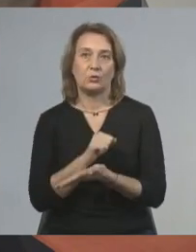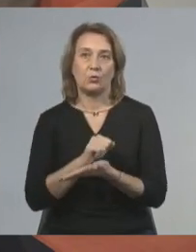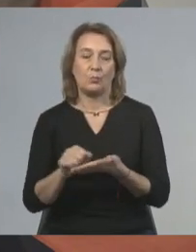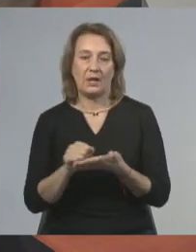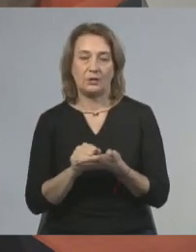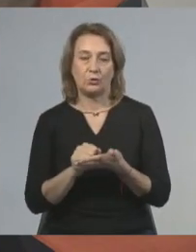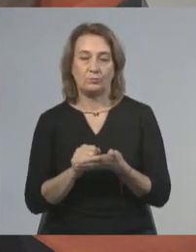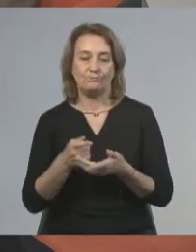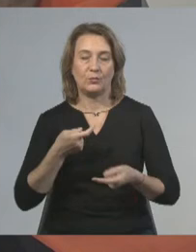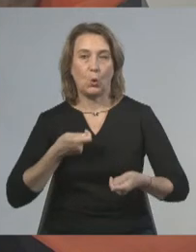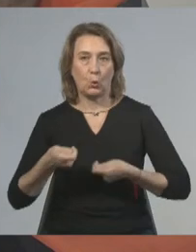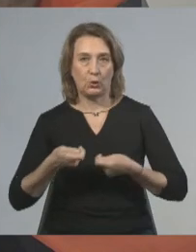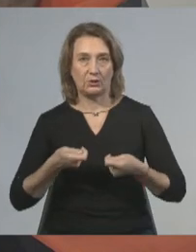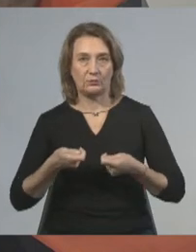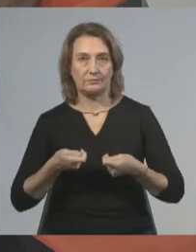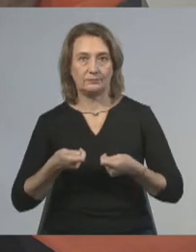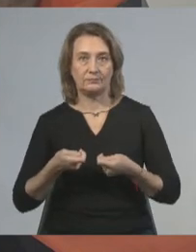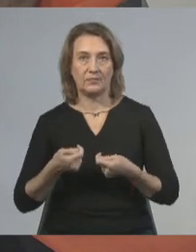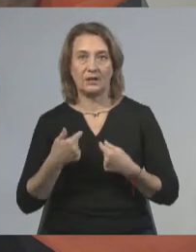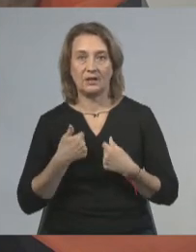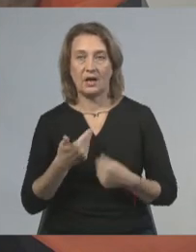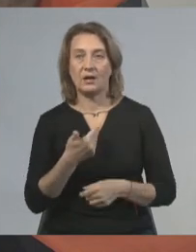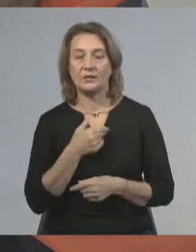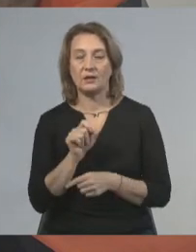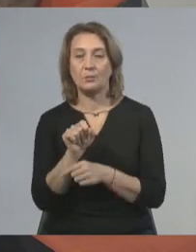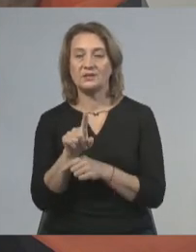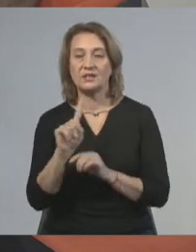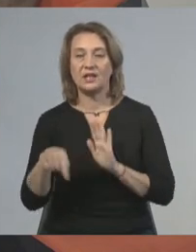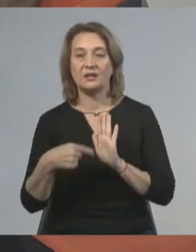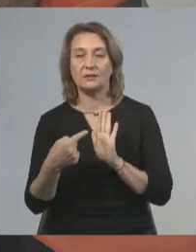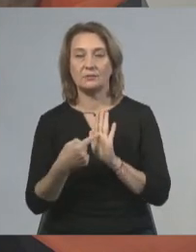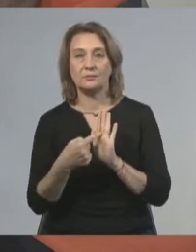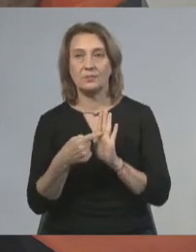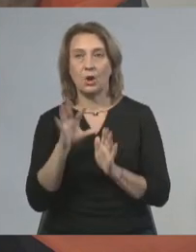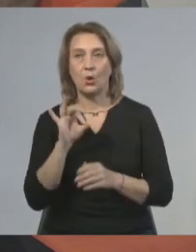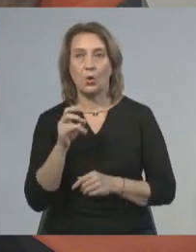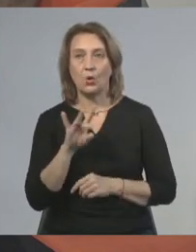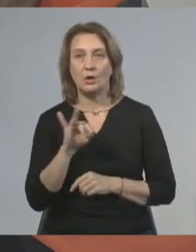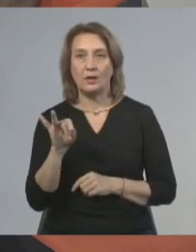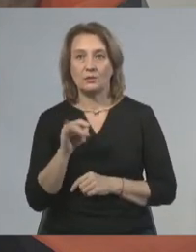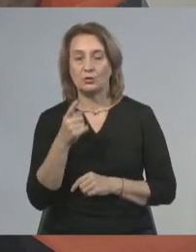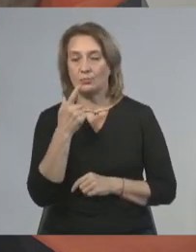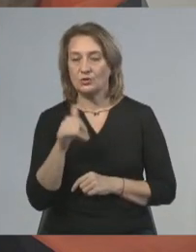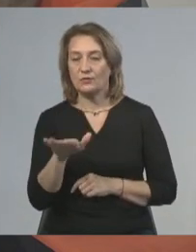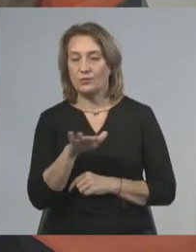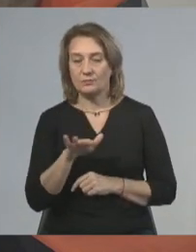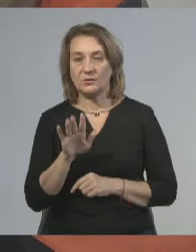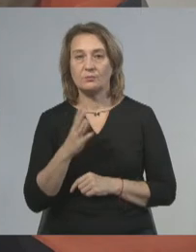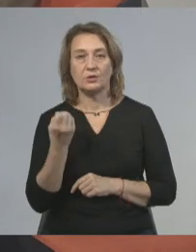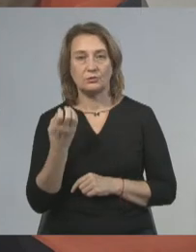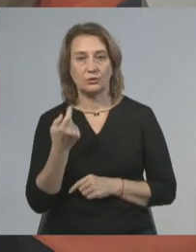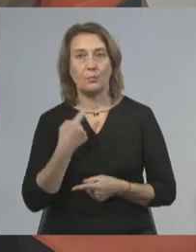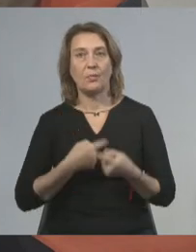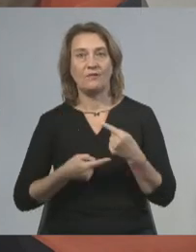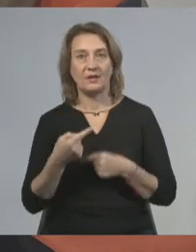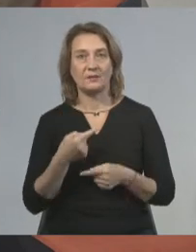the adopted document by the government assem i would like to ask this similar question to olga